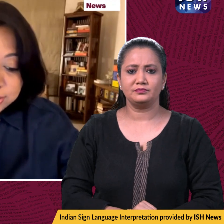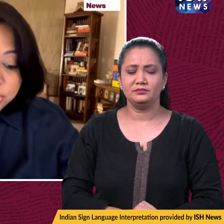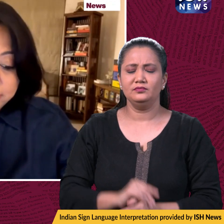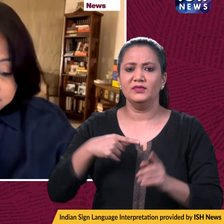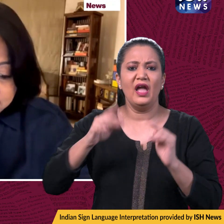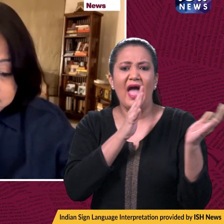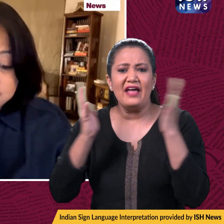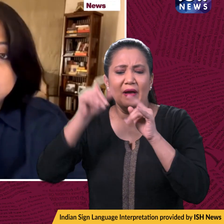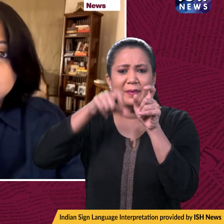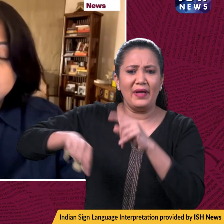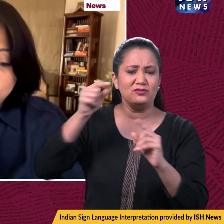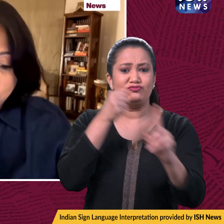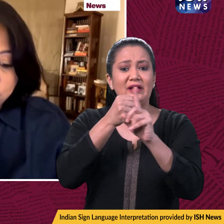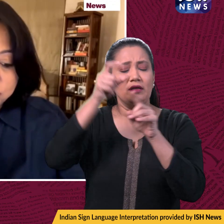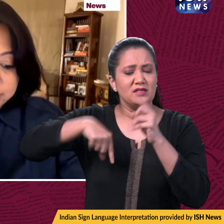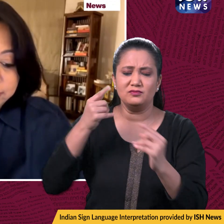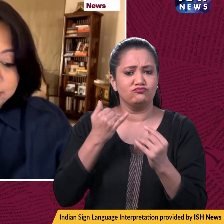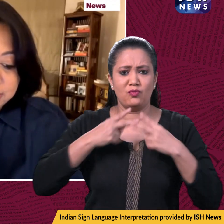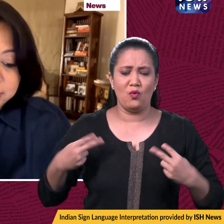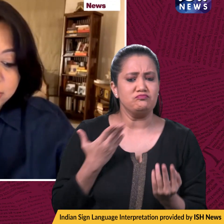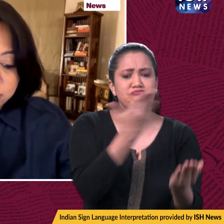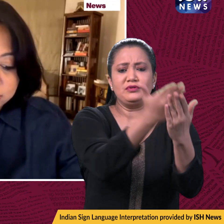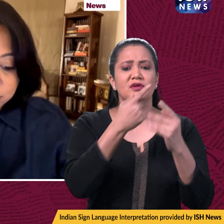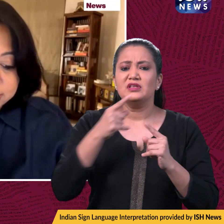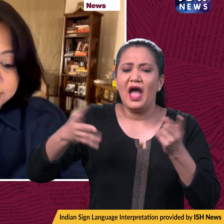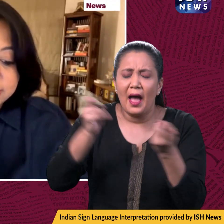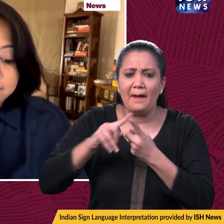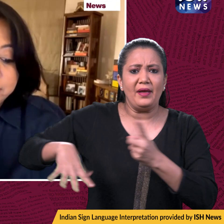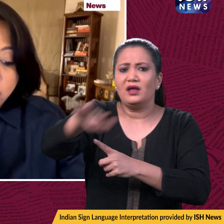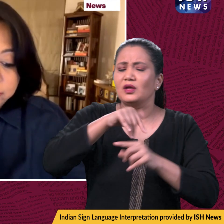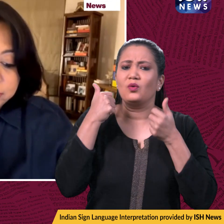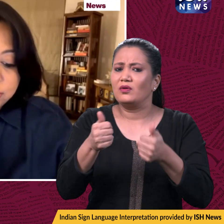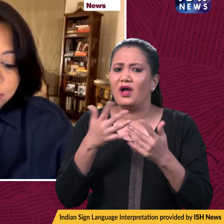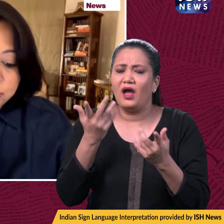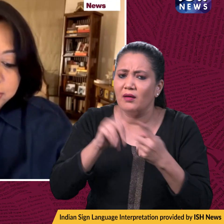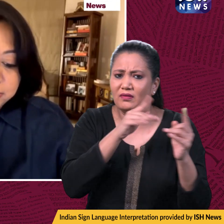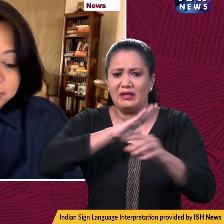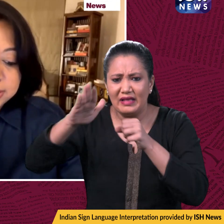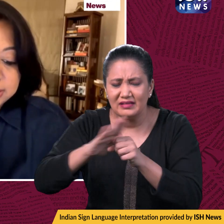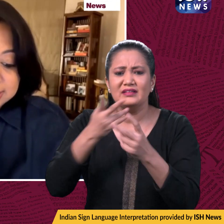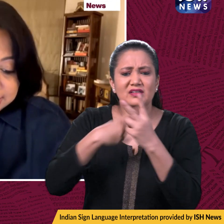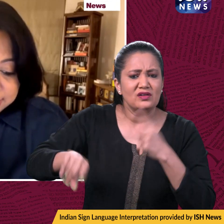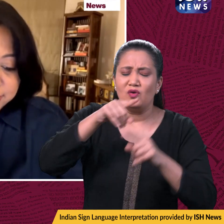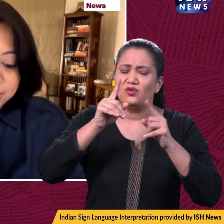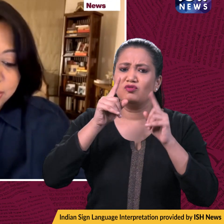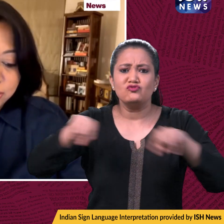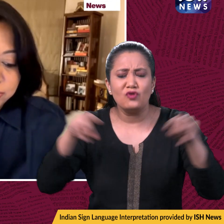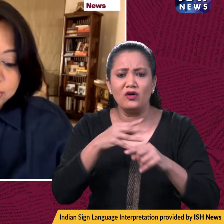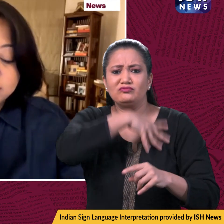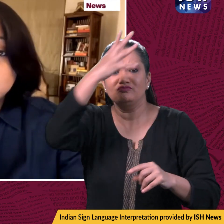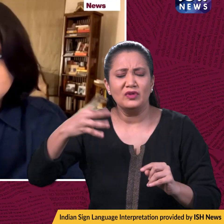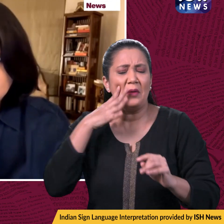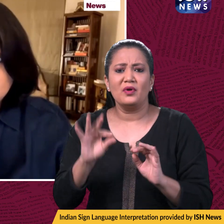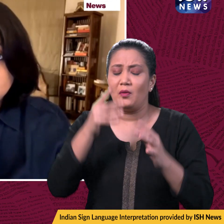was challenged by environmentalists in court who believe the environmental consequences of this road being built in this sensitive area